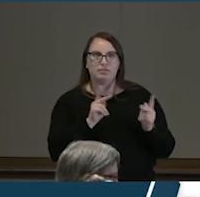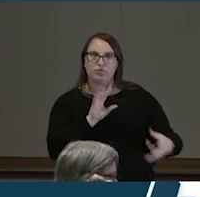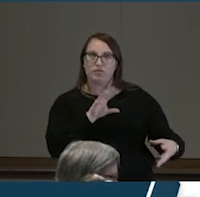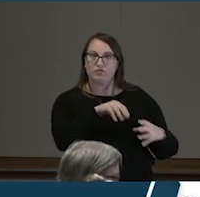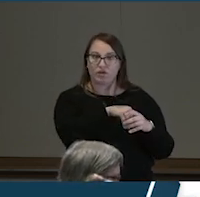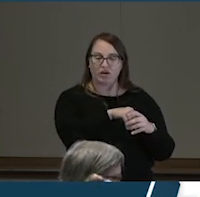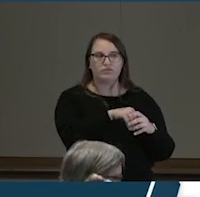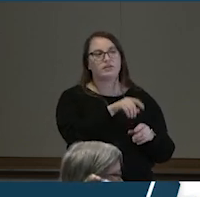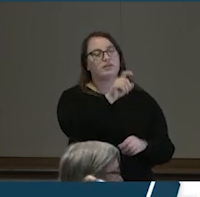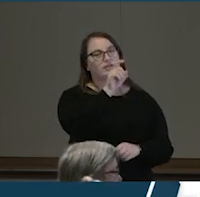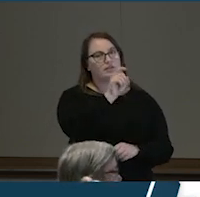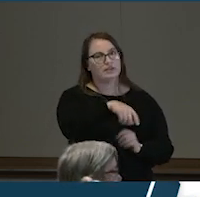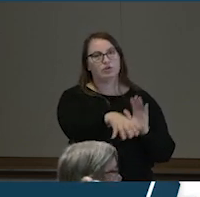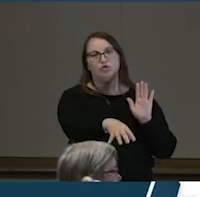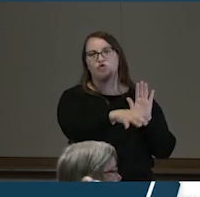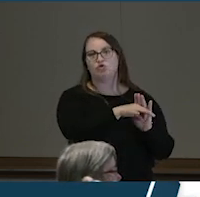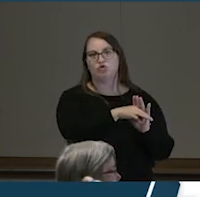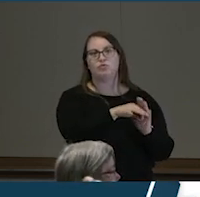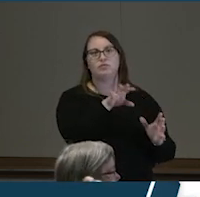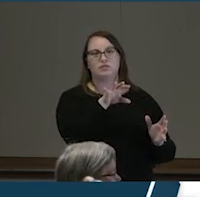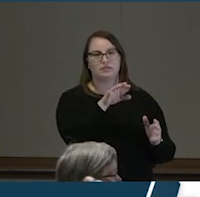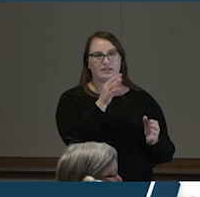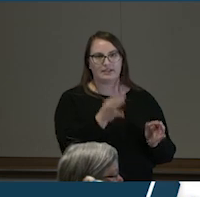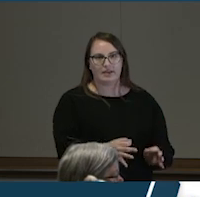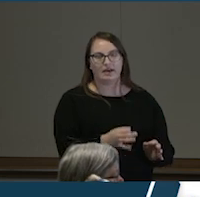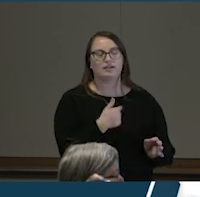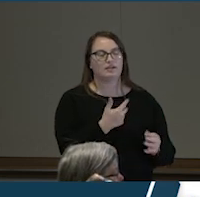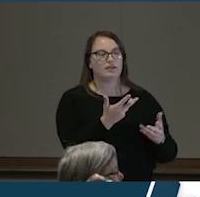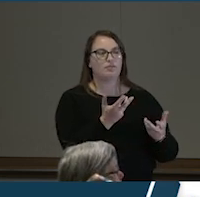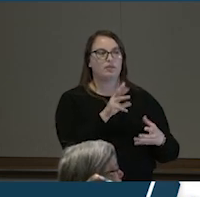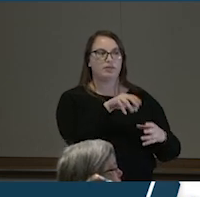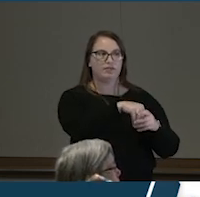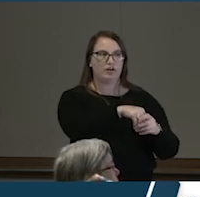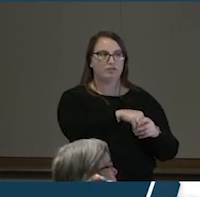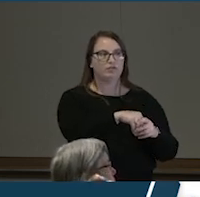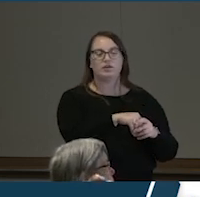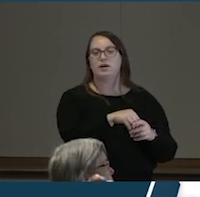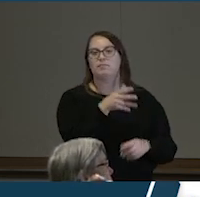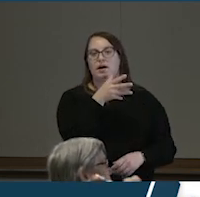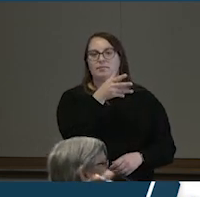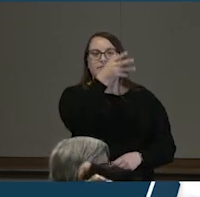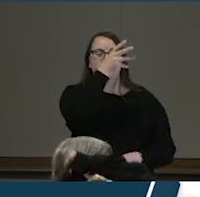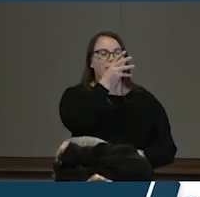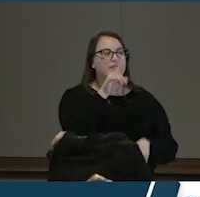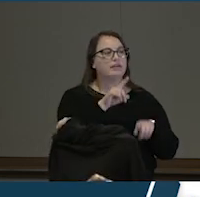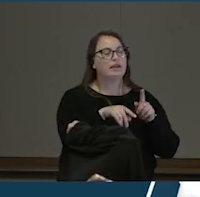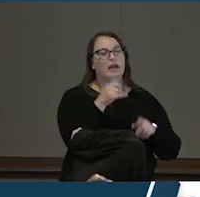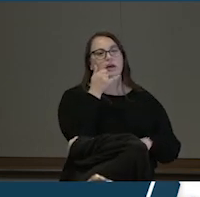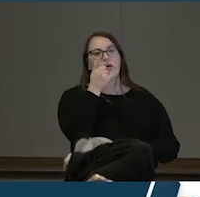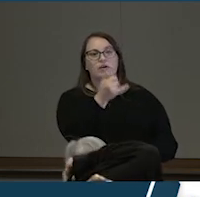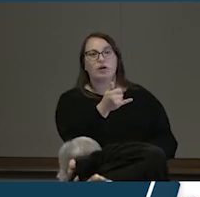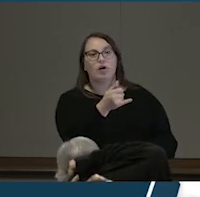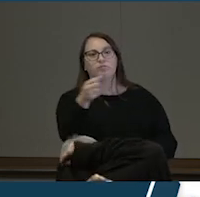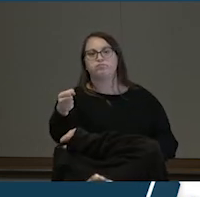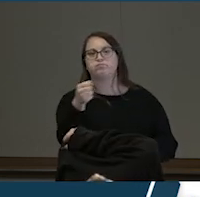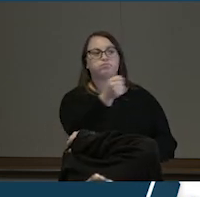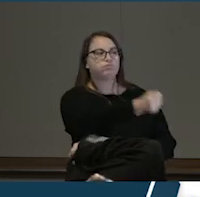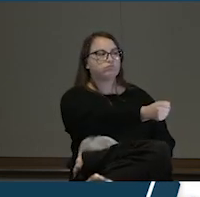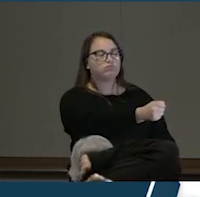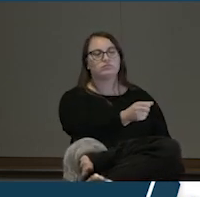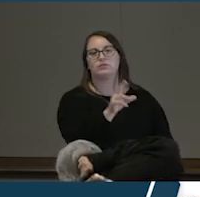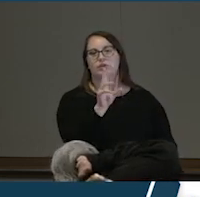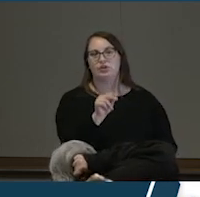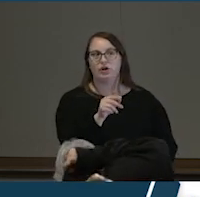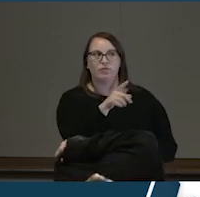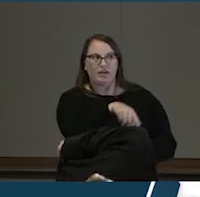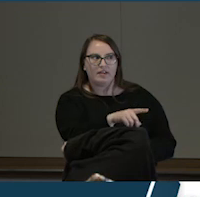and dad, you can't call and put them in the program. They have to want to be in the program. They have to want